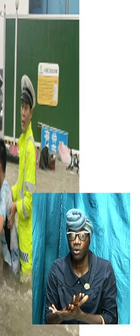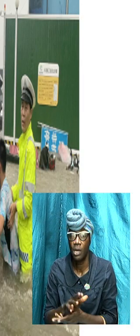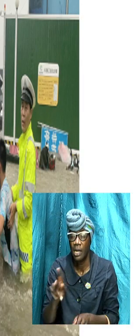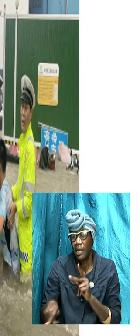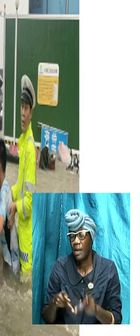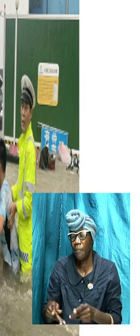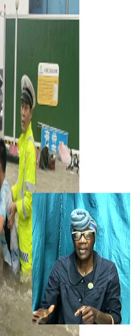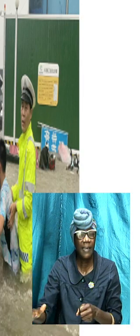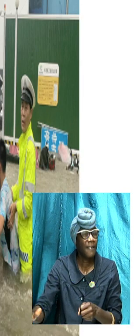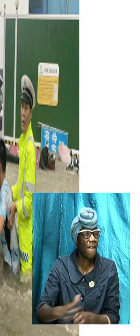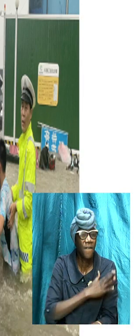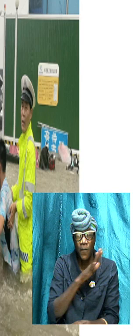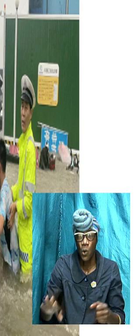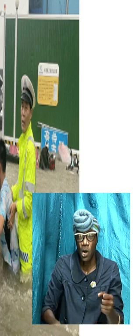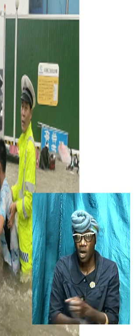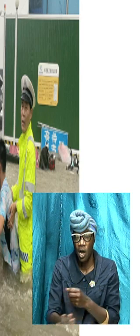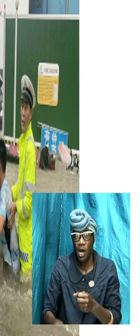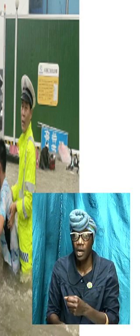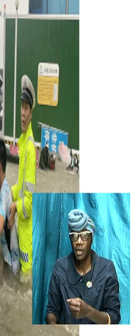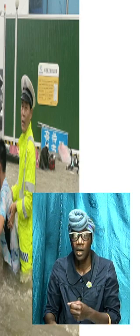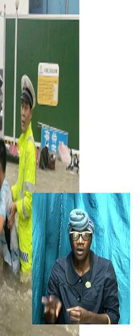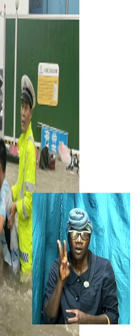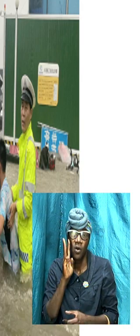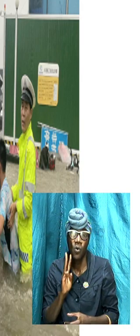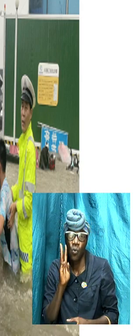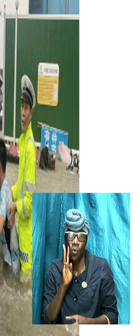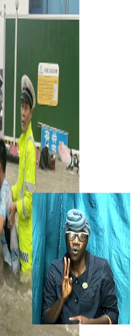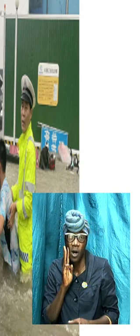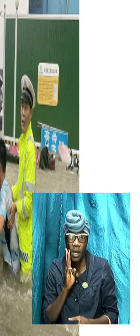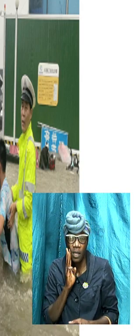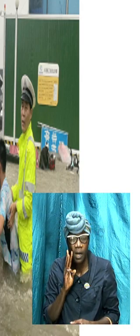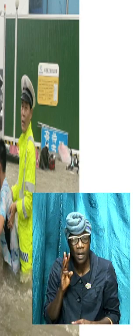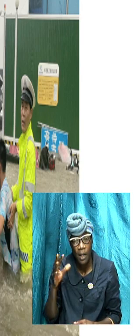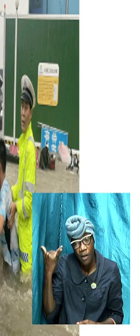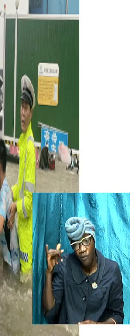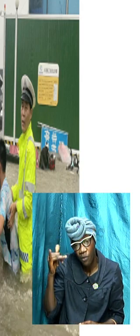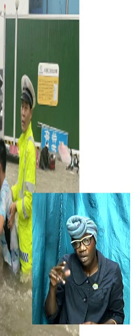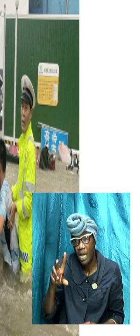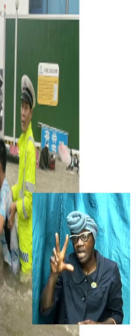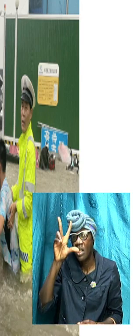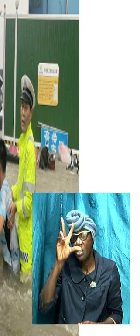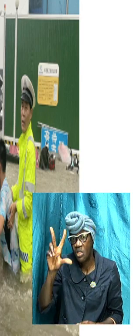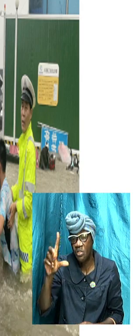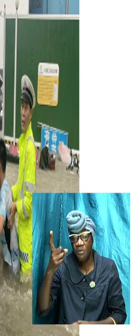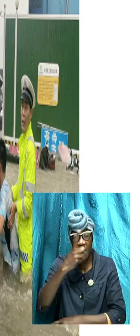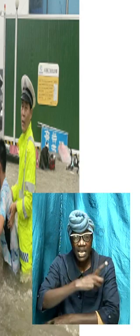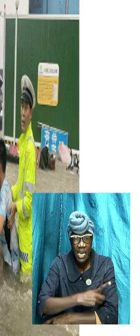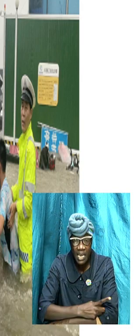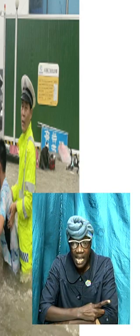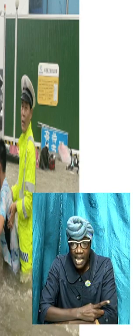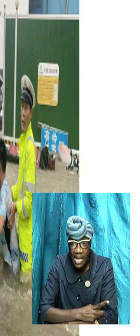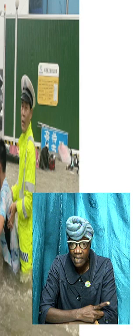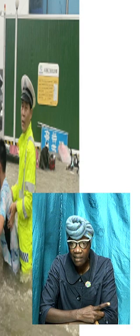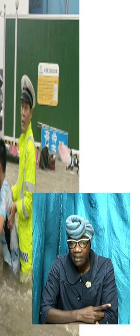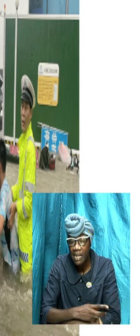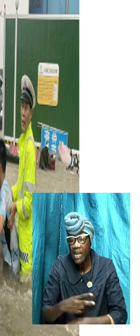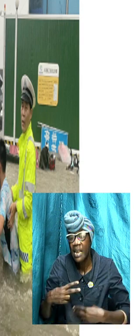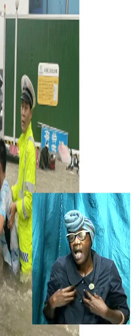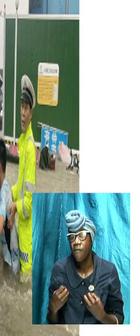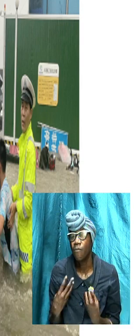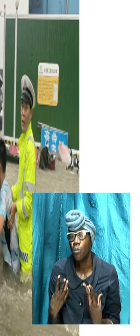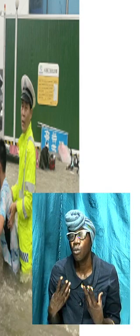just fully underwater. And you know what is funny? In 3 days, they got so much rain, and it is still raining even